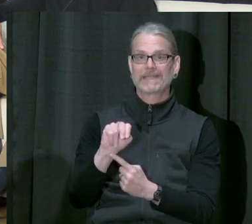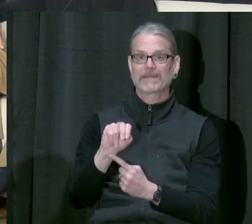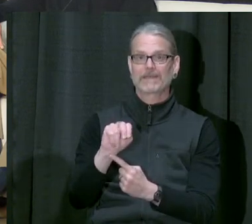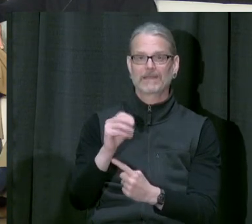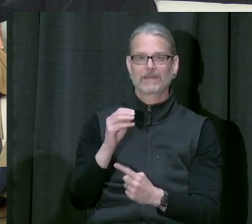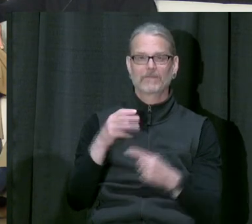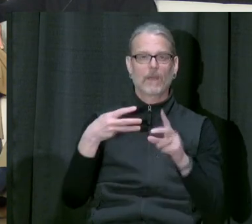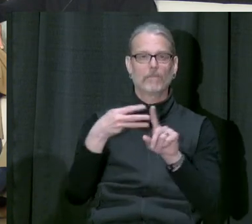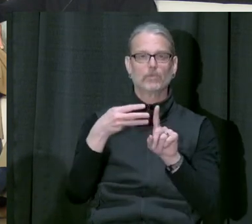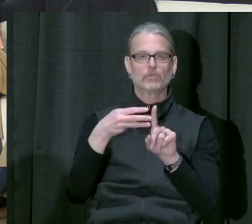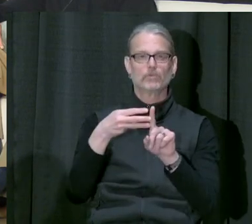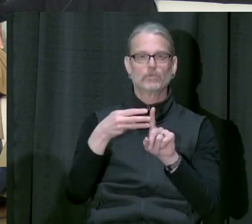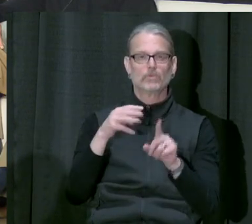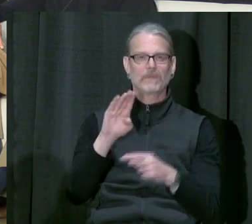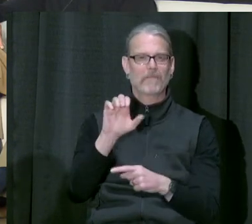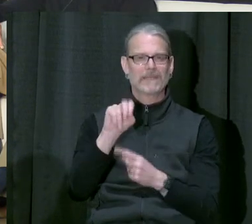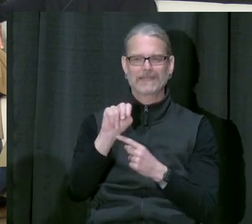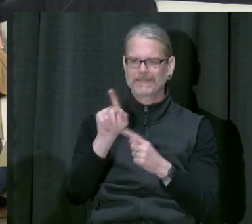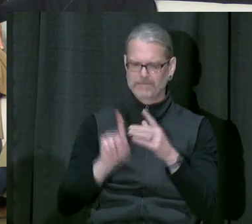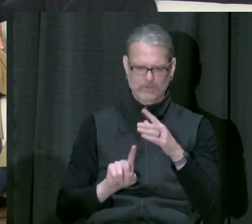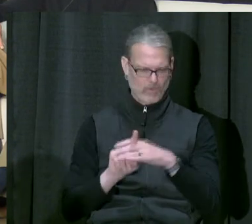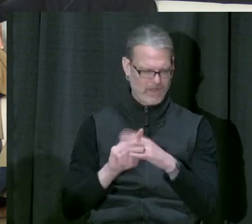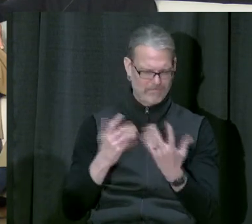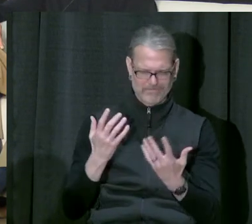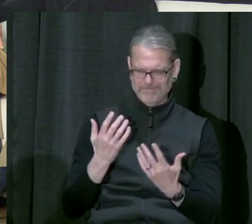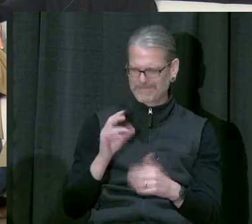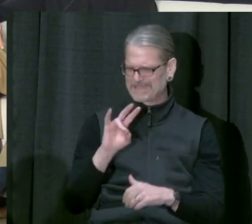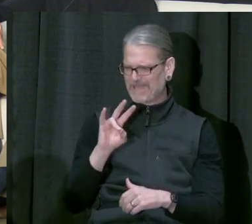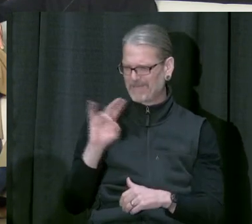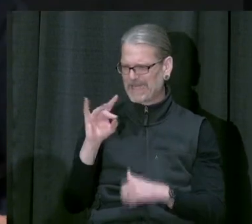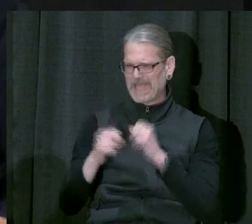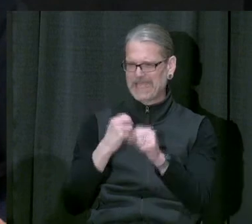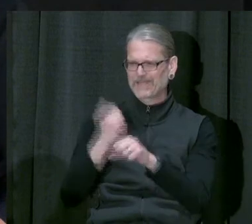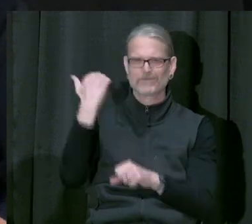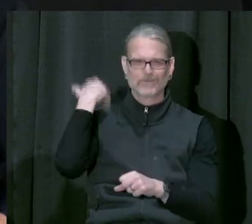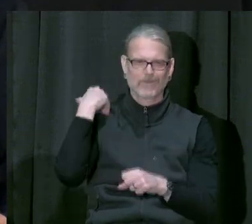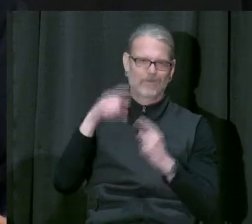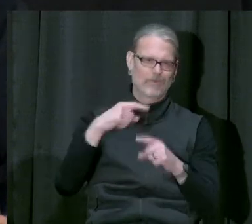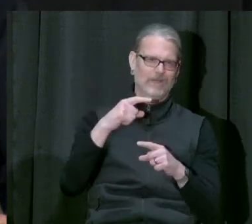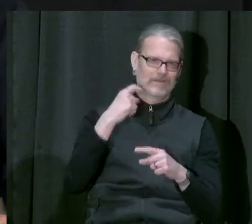about 7-8 years ago, and Apple came out with the iBeacons.